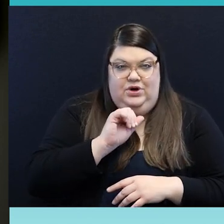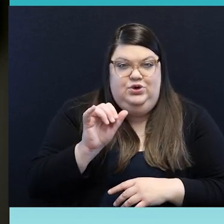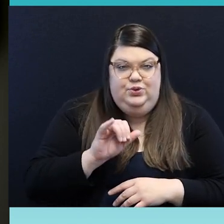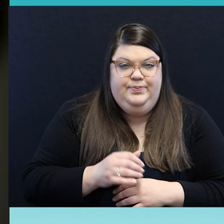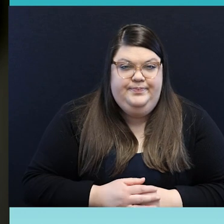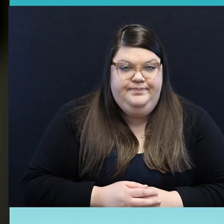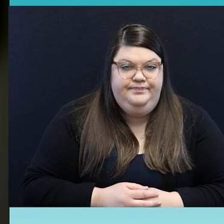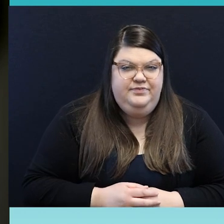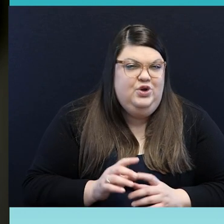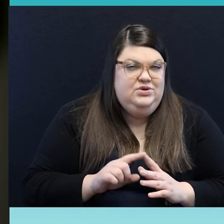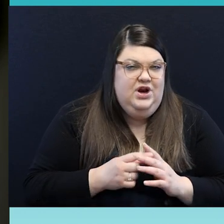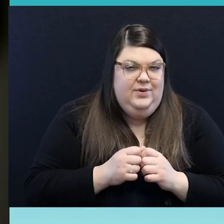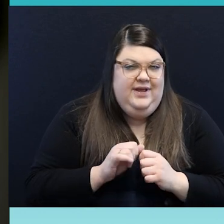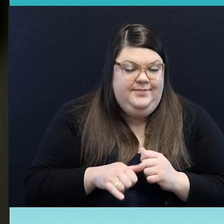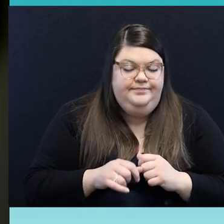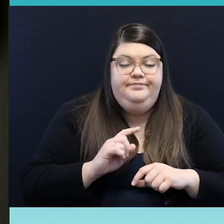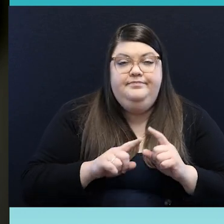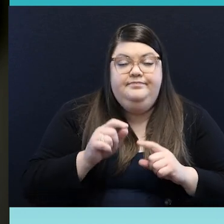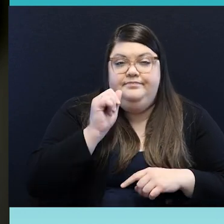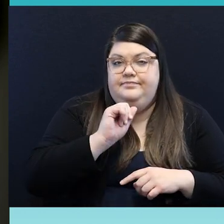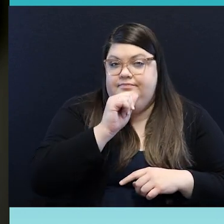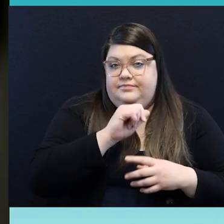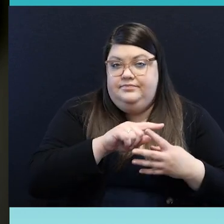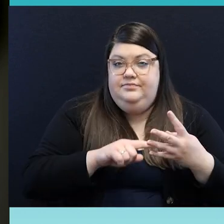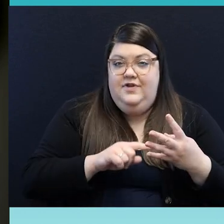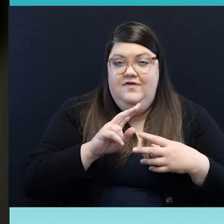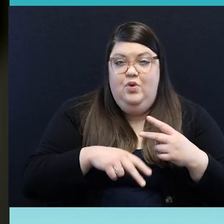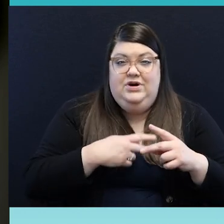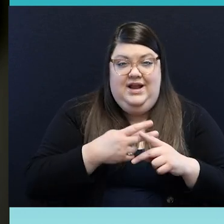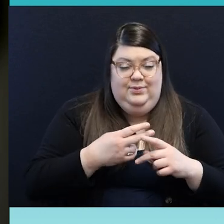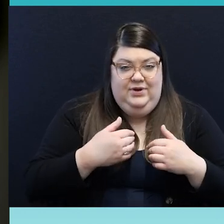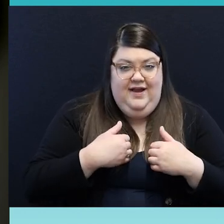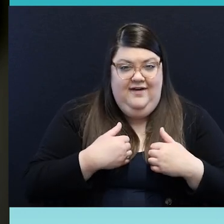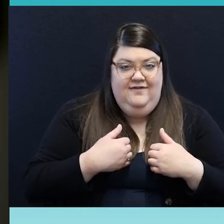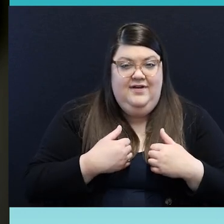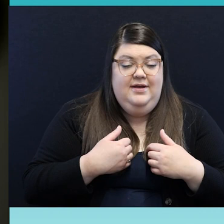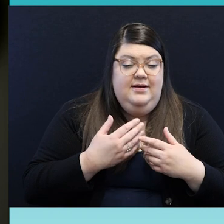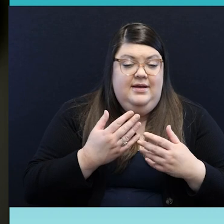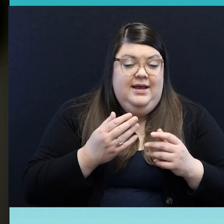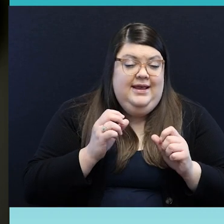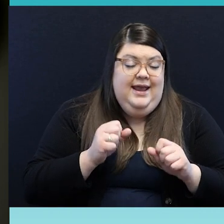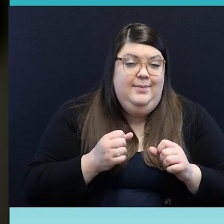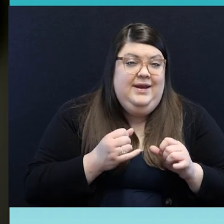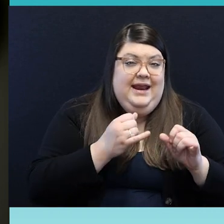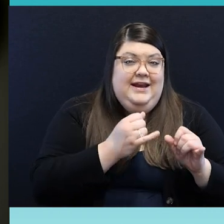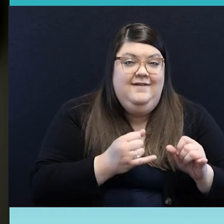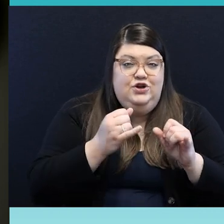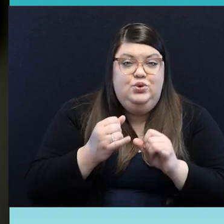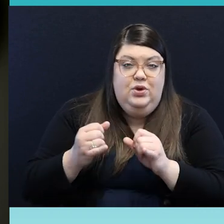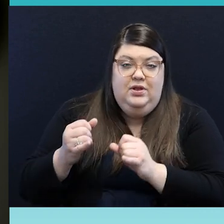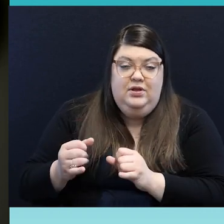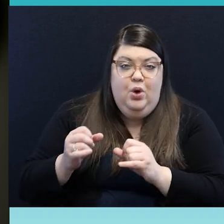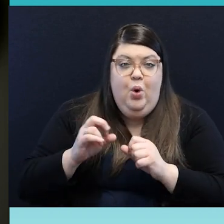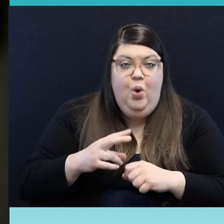kind of start there. But in Arizona, the four types of documents, and these may be individually done, or they